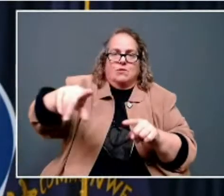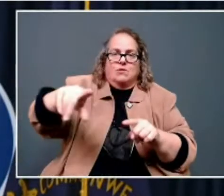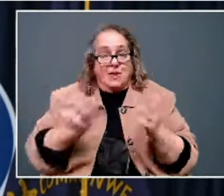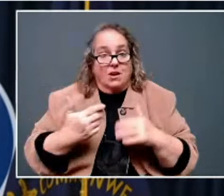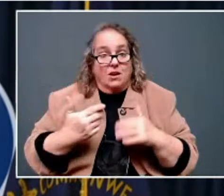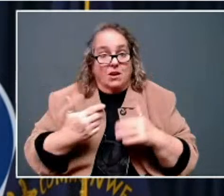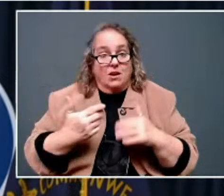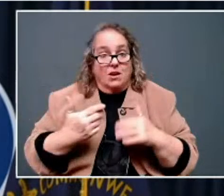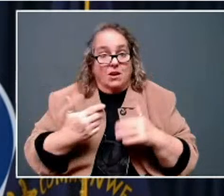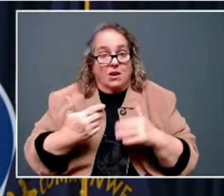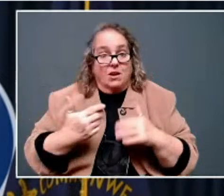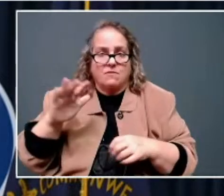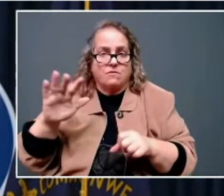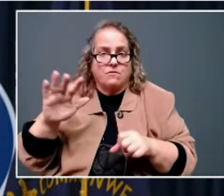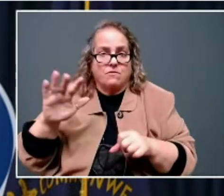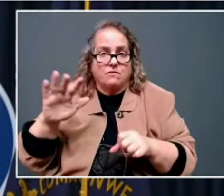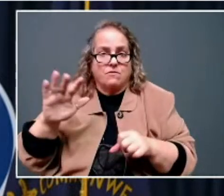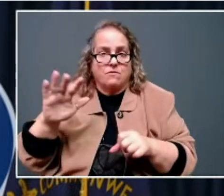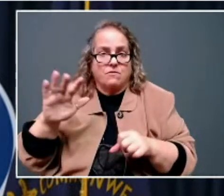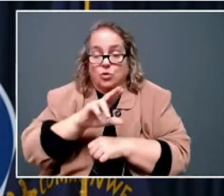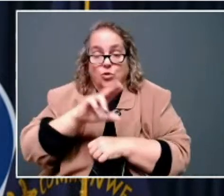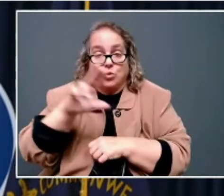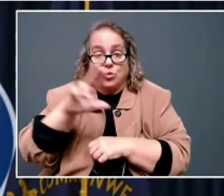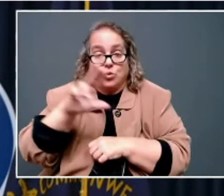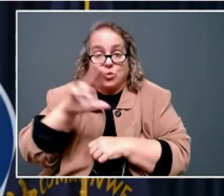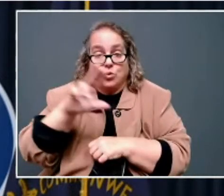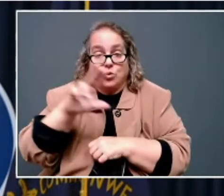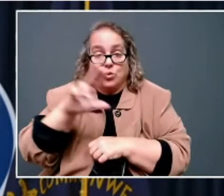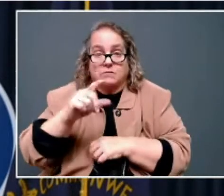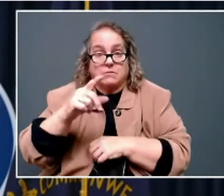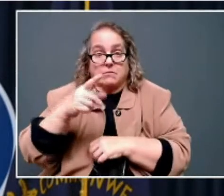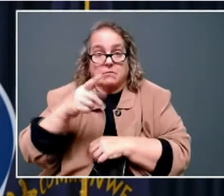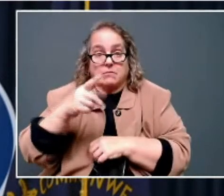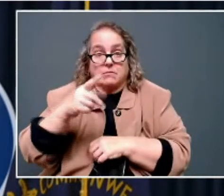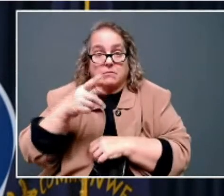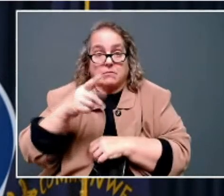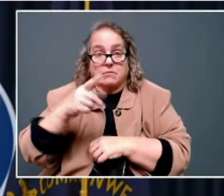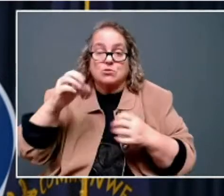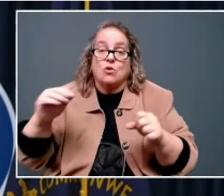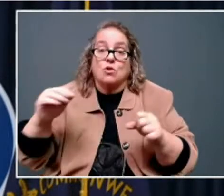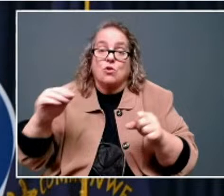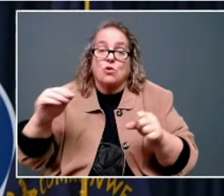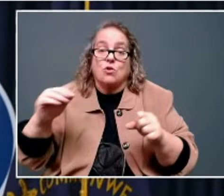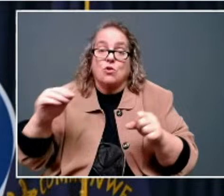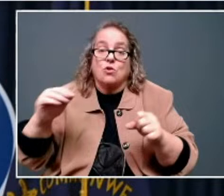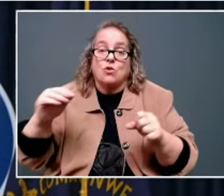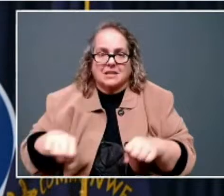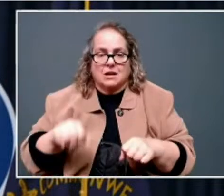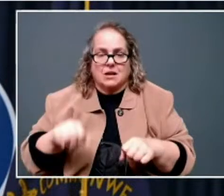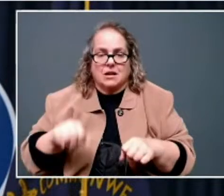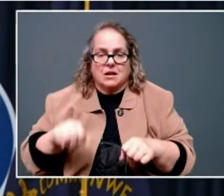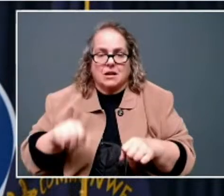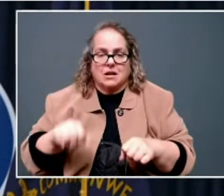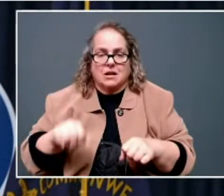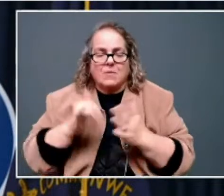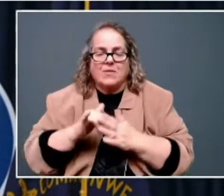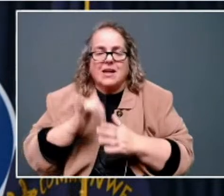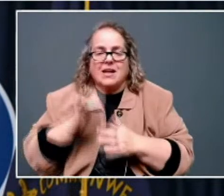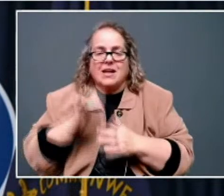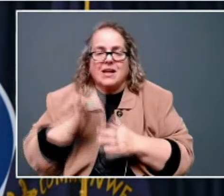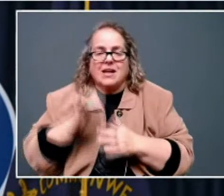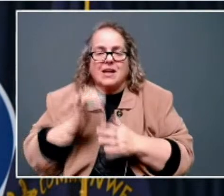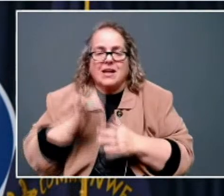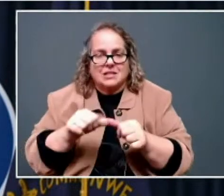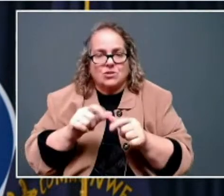a statewide surge in cases. So the entire system is overrun. And this is why I continue to urge all the people